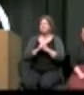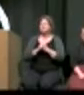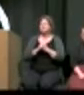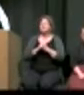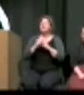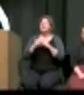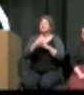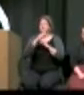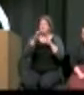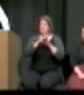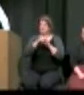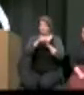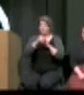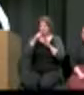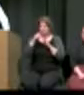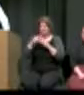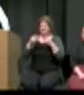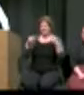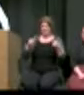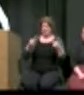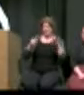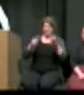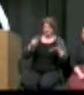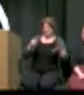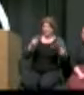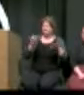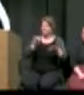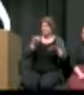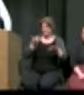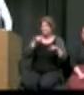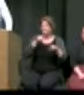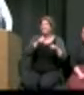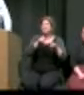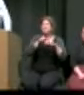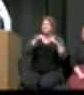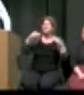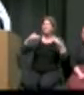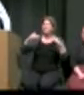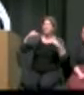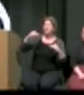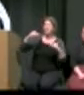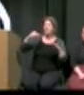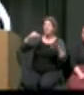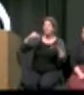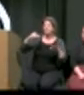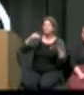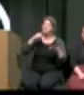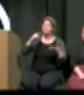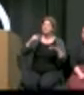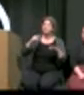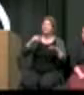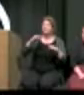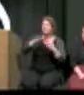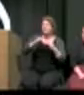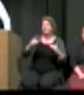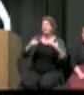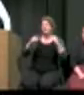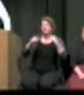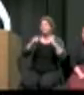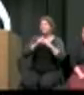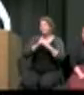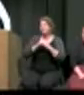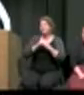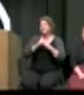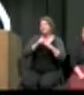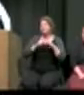And then here it is landing on the other side again. This side was a little bit lower than the other side, so just making it level by placing a couple